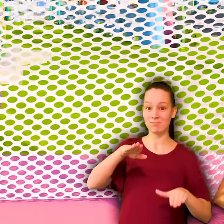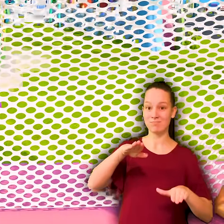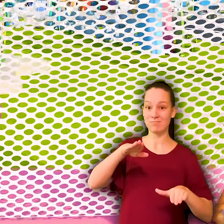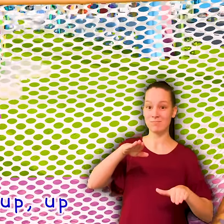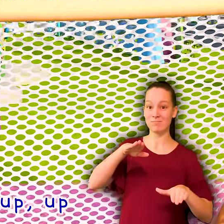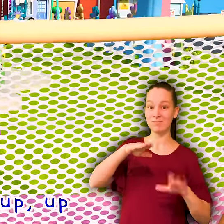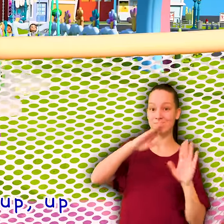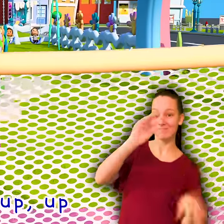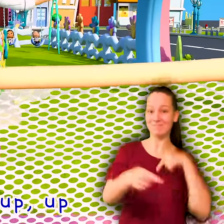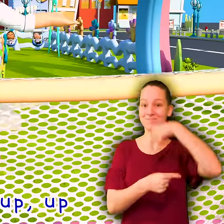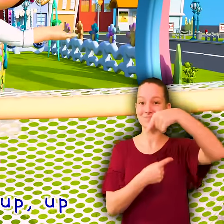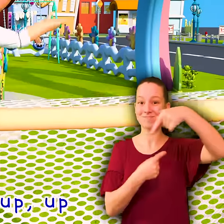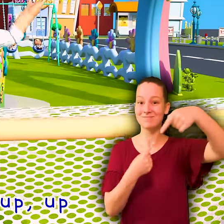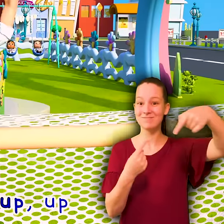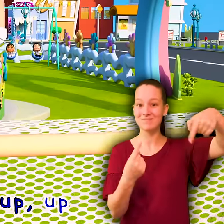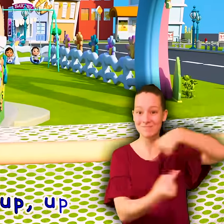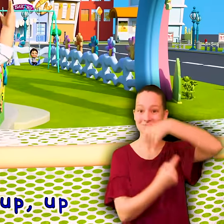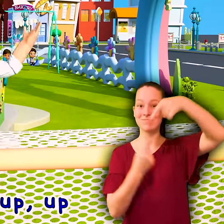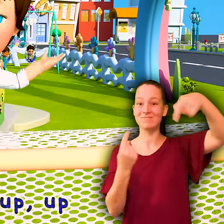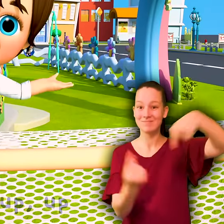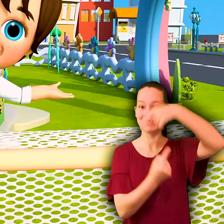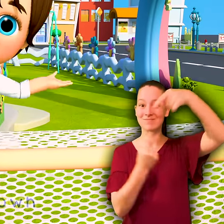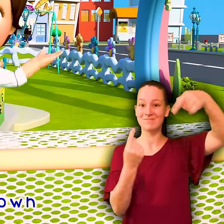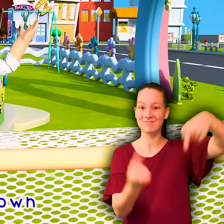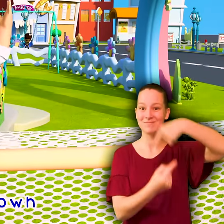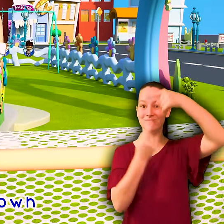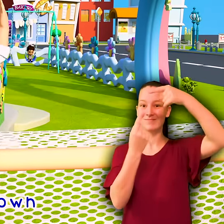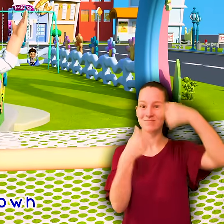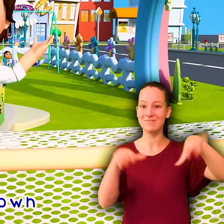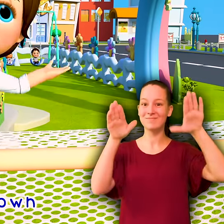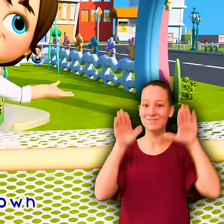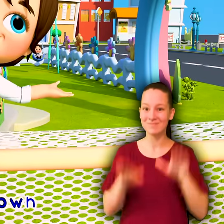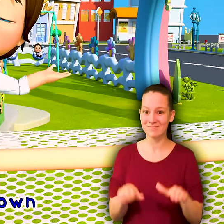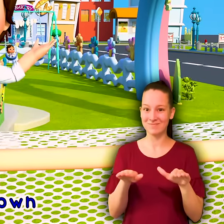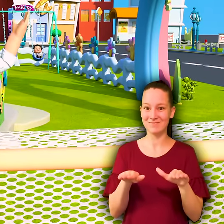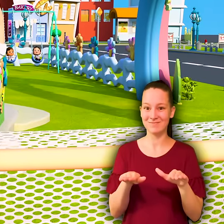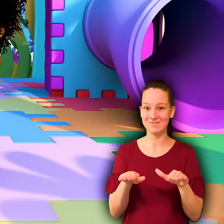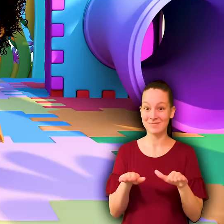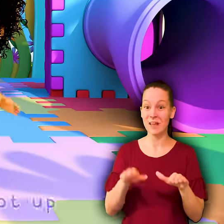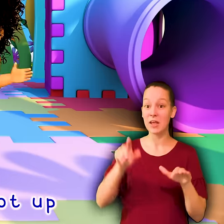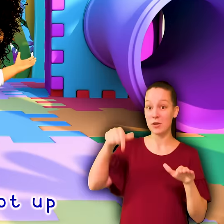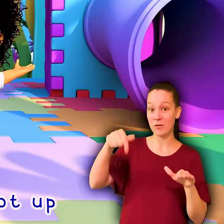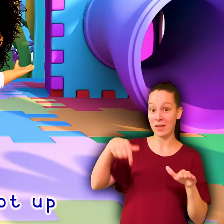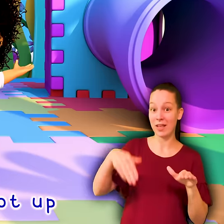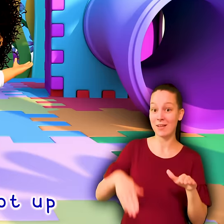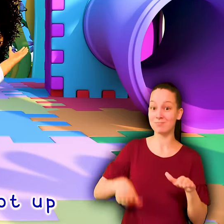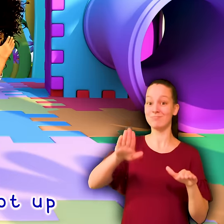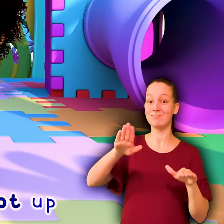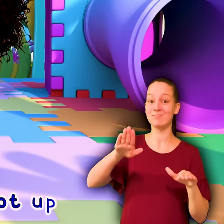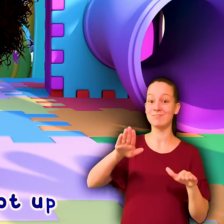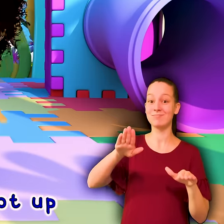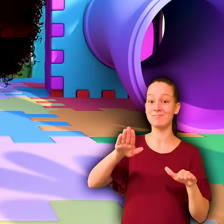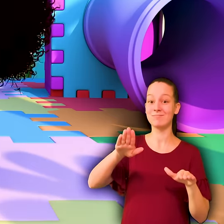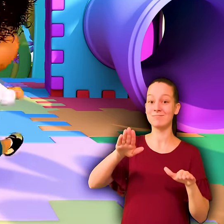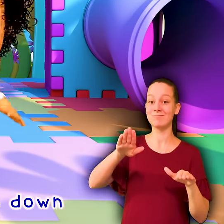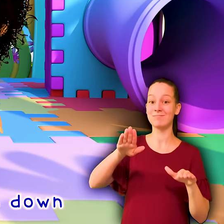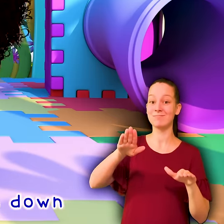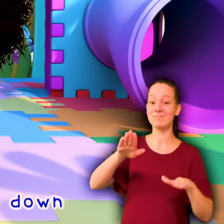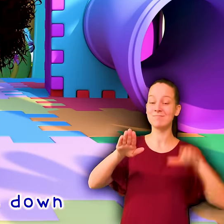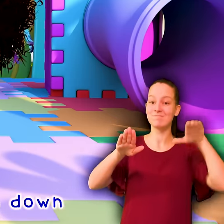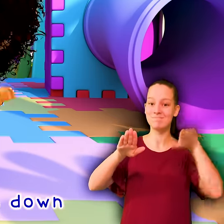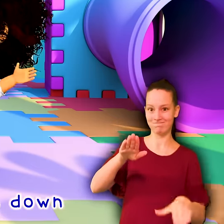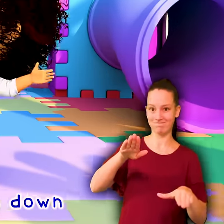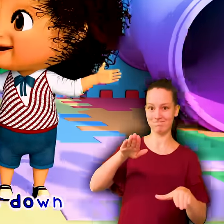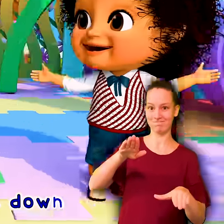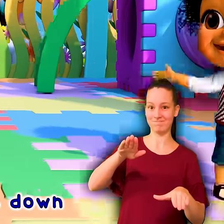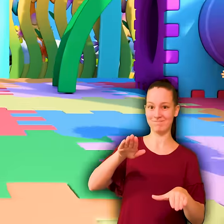down you swing yourself up up up and bring yourself down you lift your right foot up you put